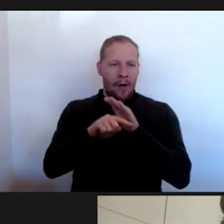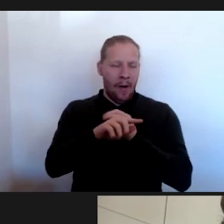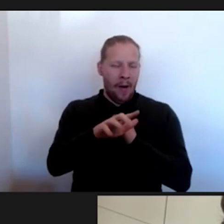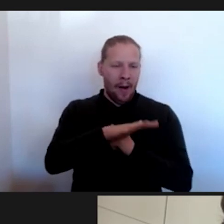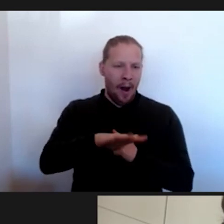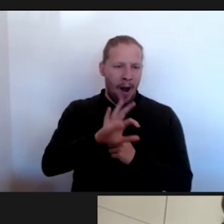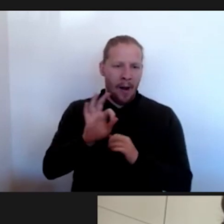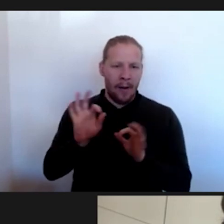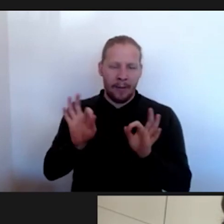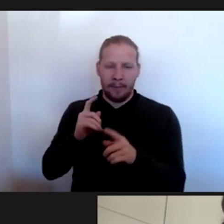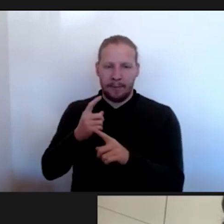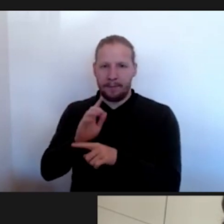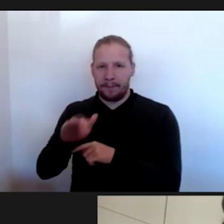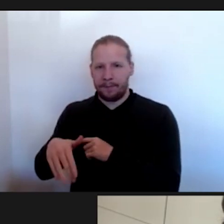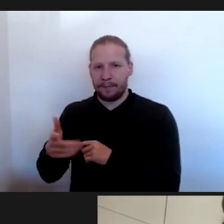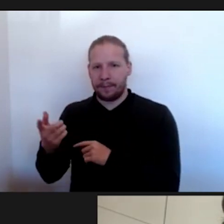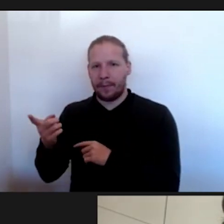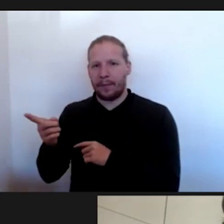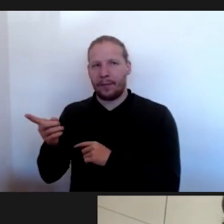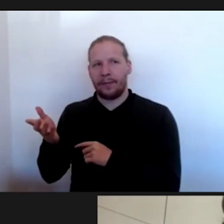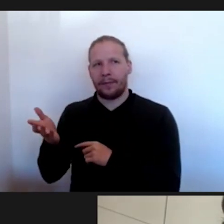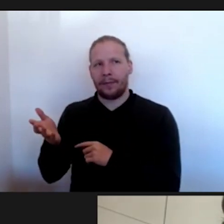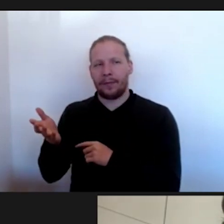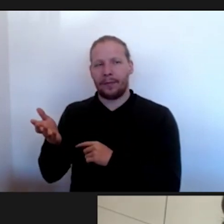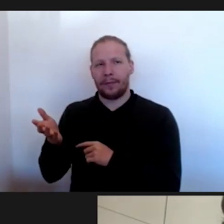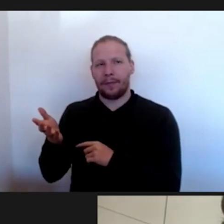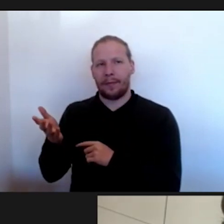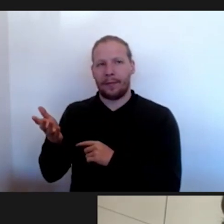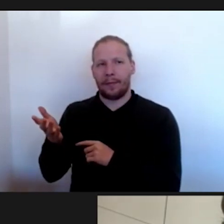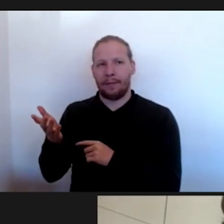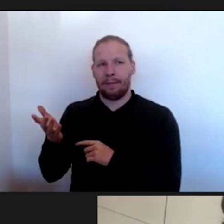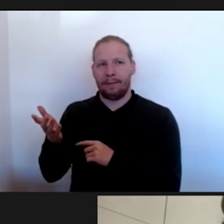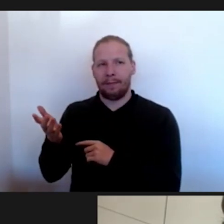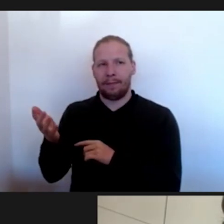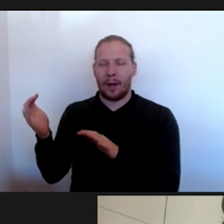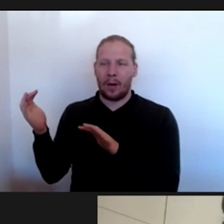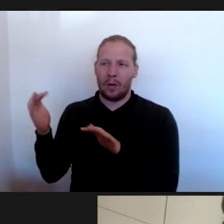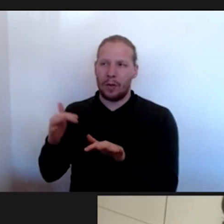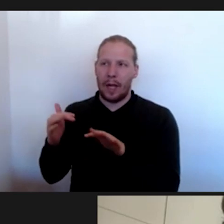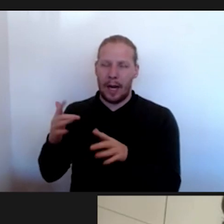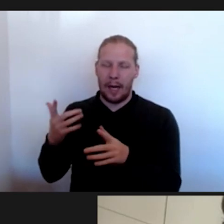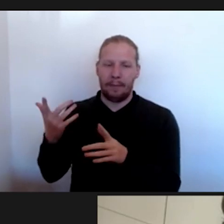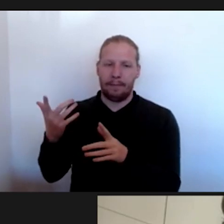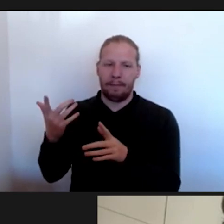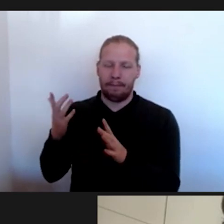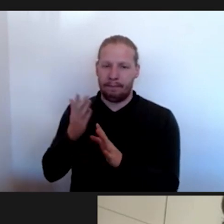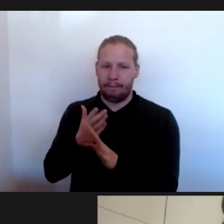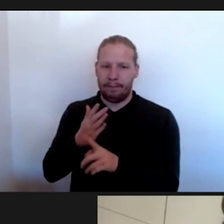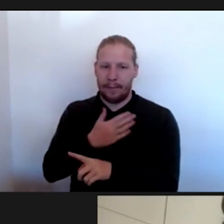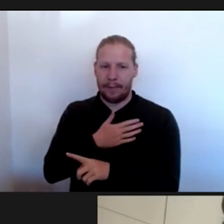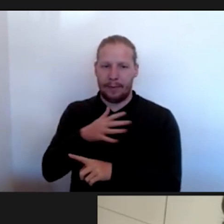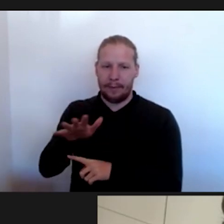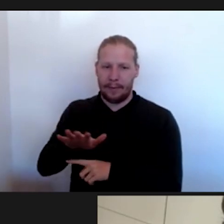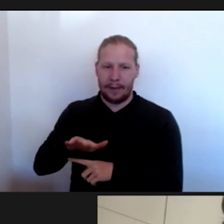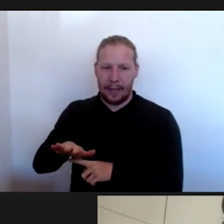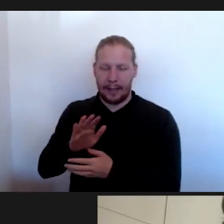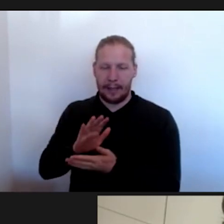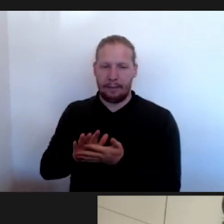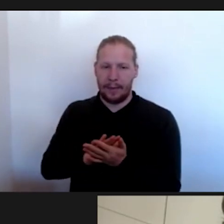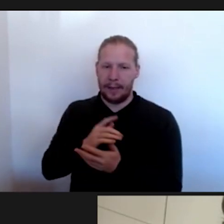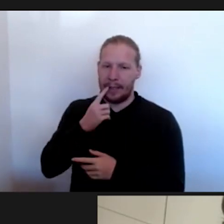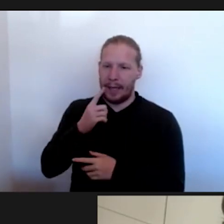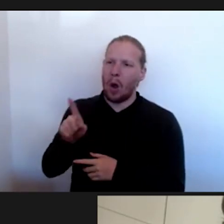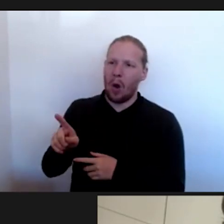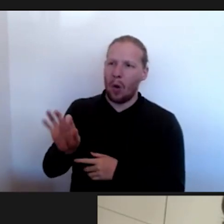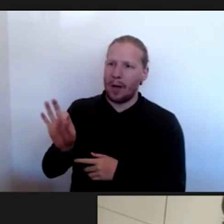seeker community right from the start, and they kept going to the advocacy bit. It's not, oh, look, they don't have support, but